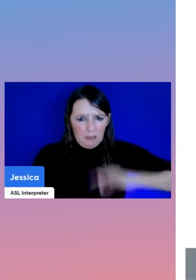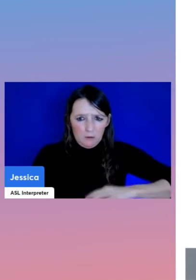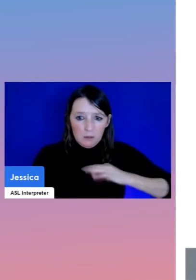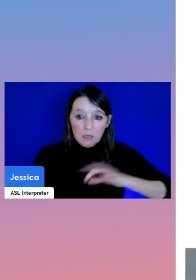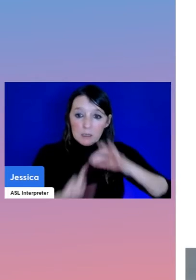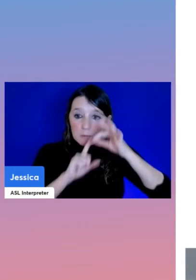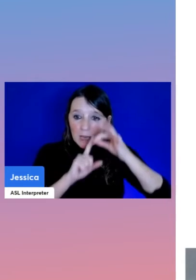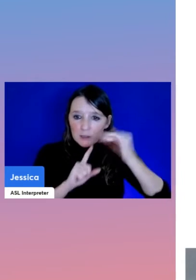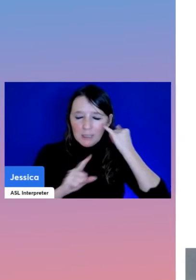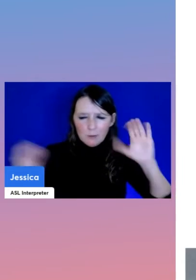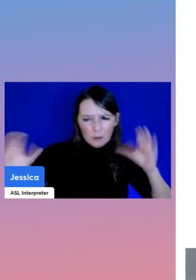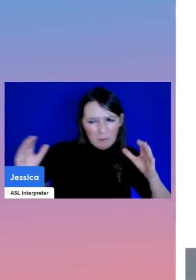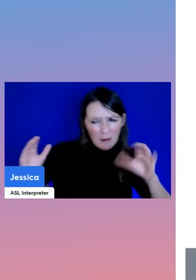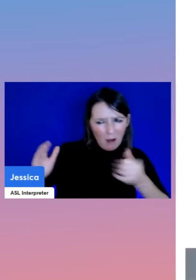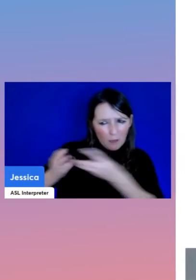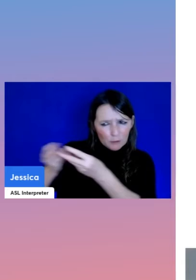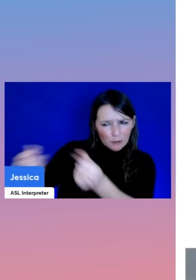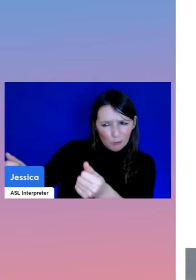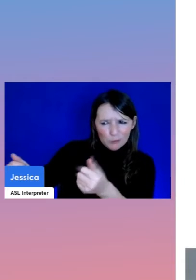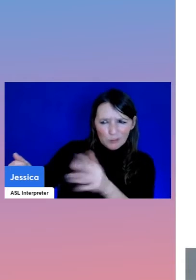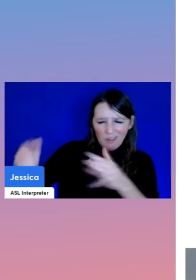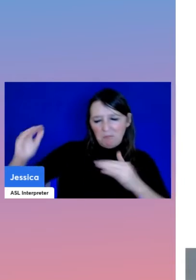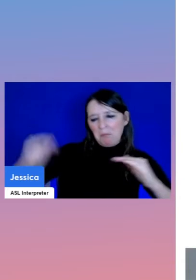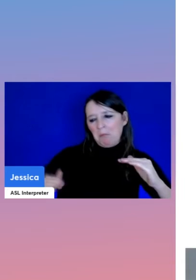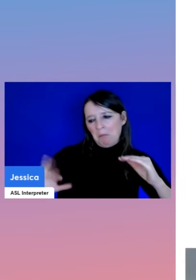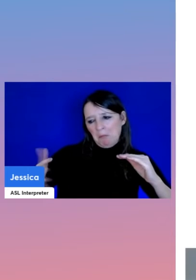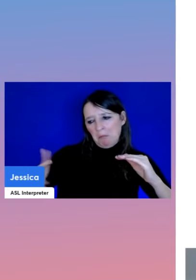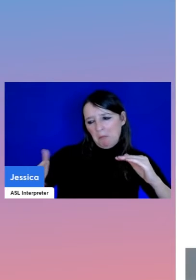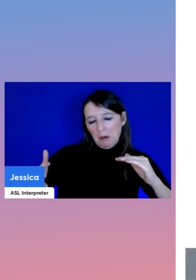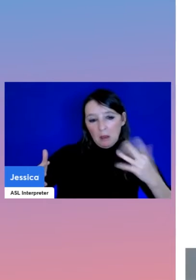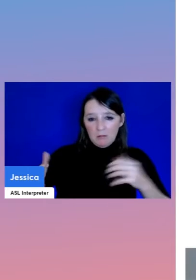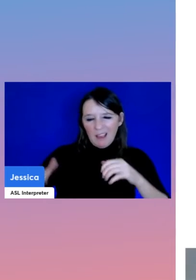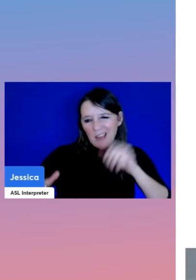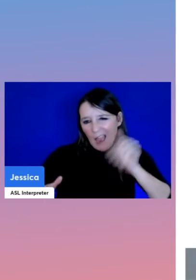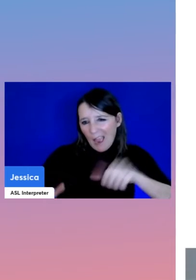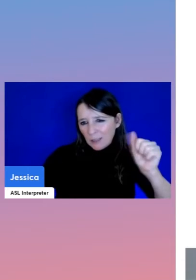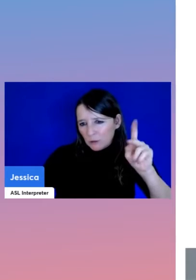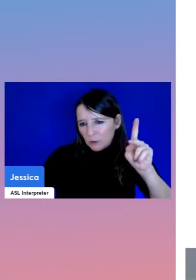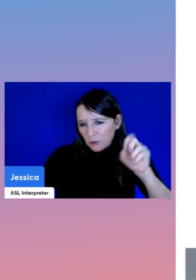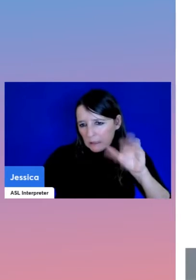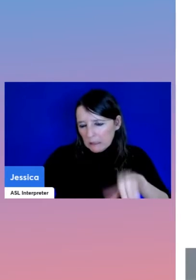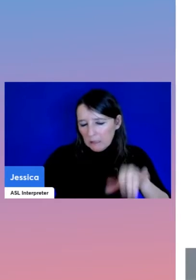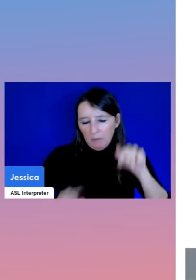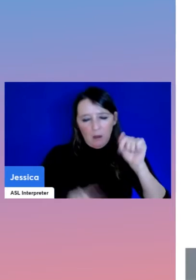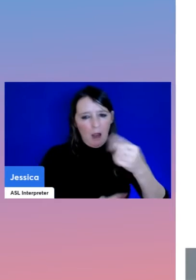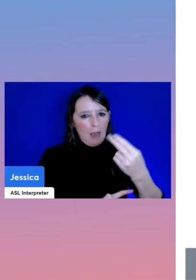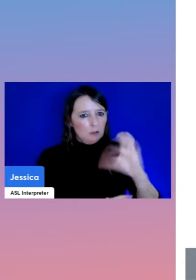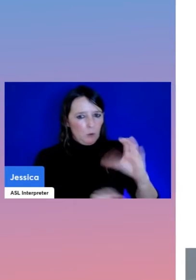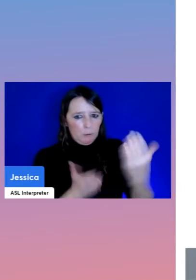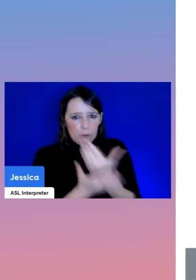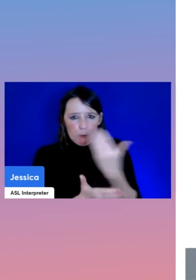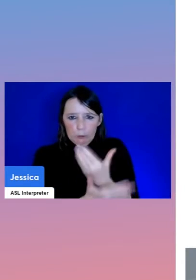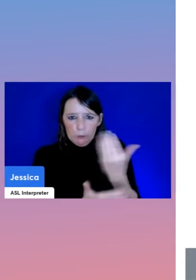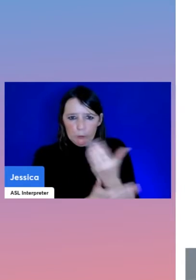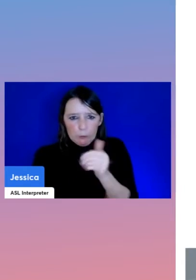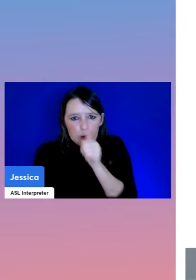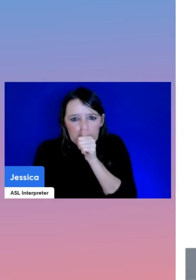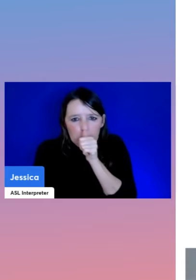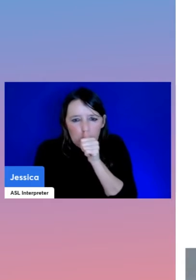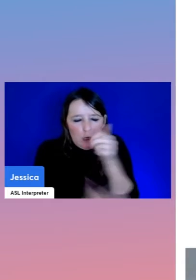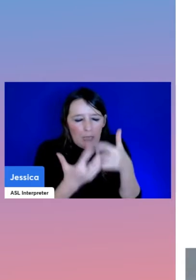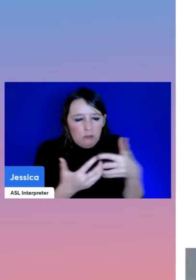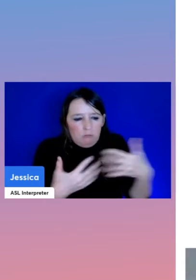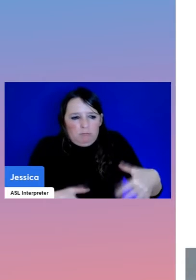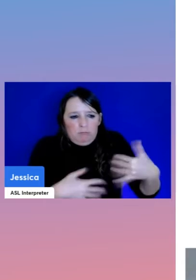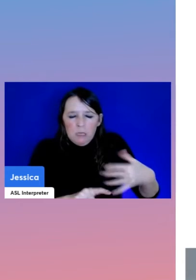other solutions such as Azure Key Vault or AWS KMS. Some of these benefits would